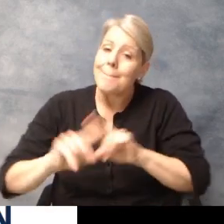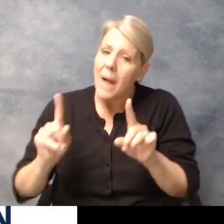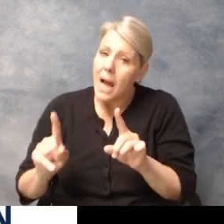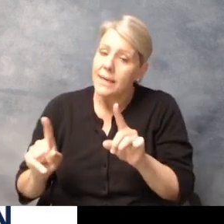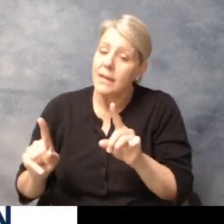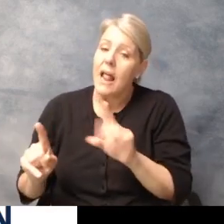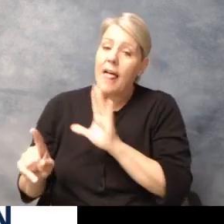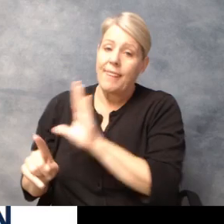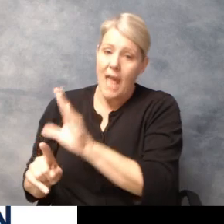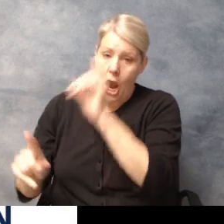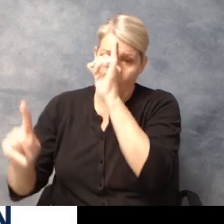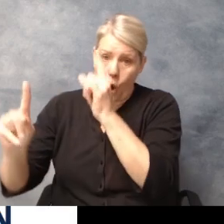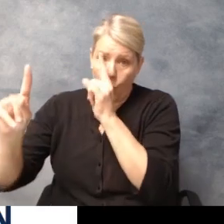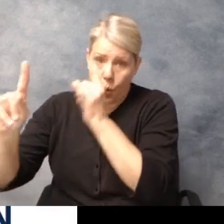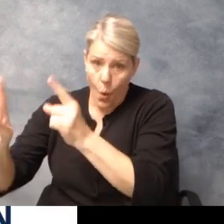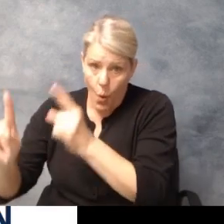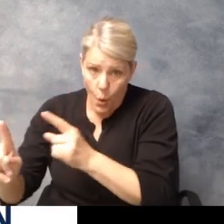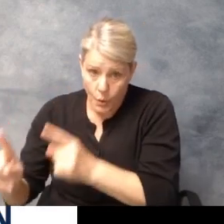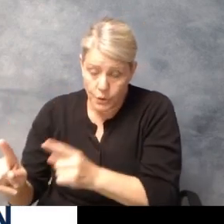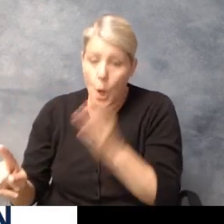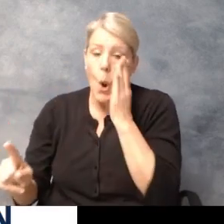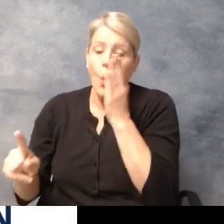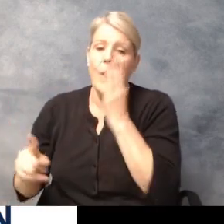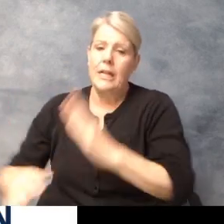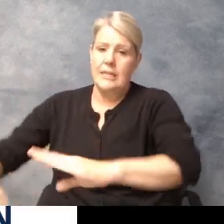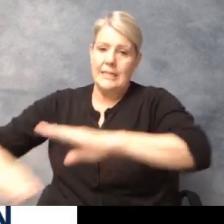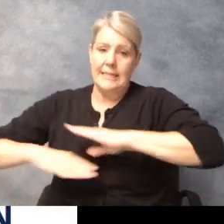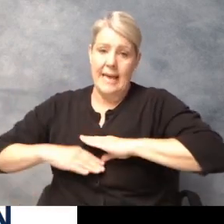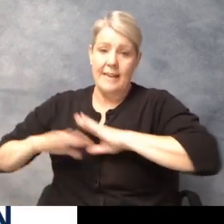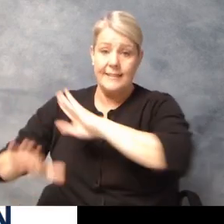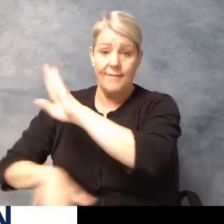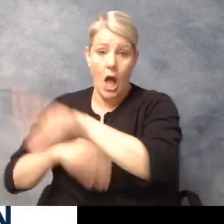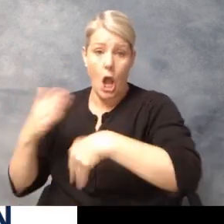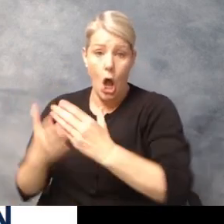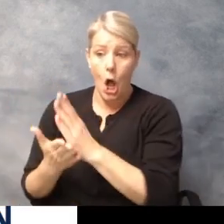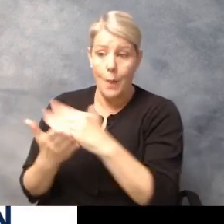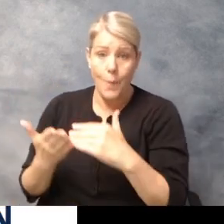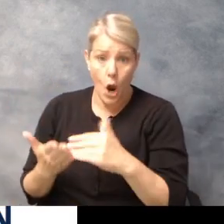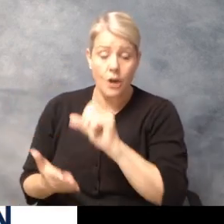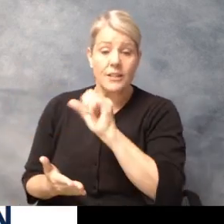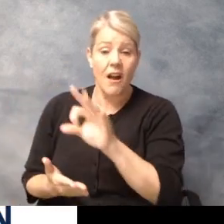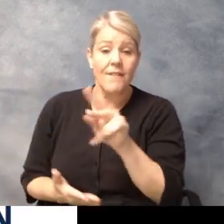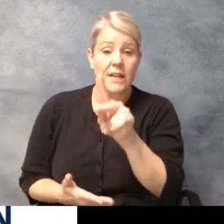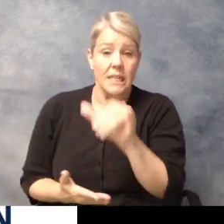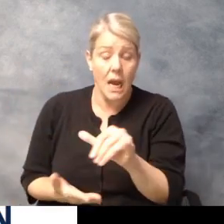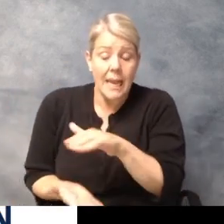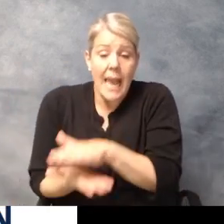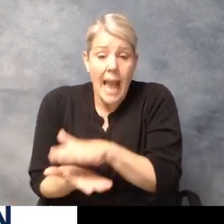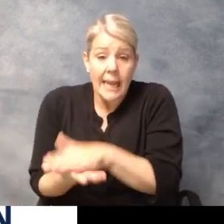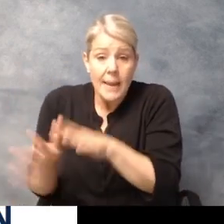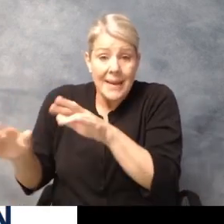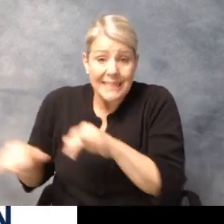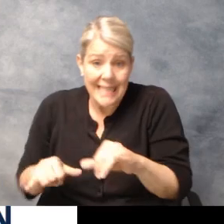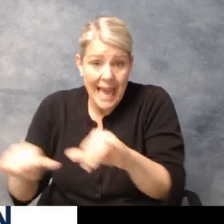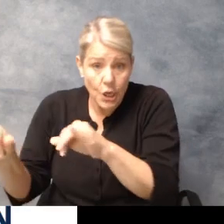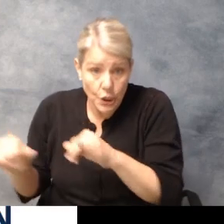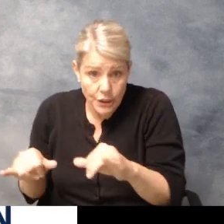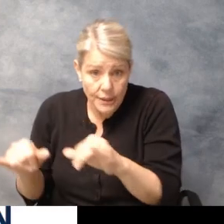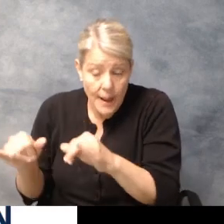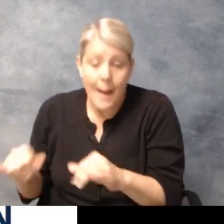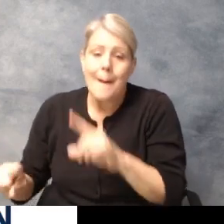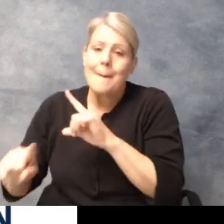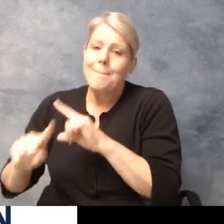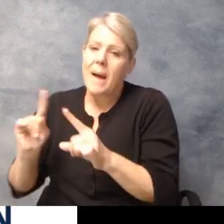assessment targets that mean either all parts of that Kentucky academic standard in its original form are included but